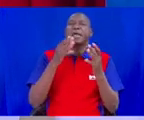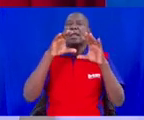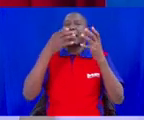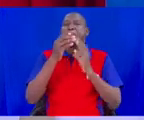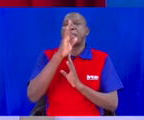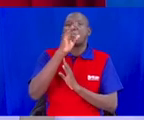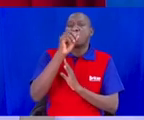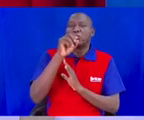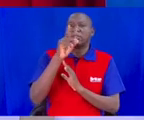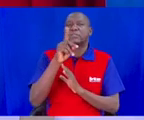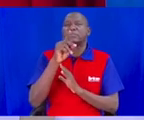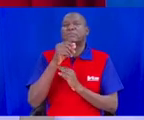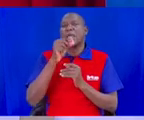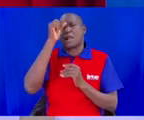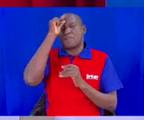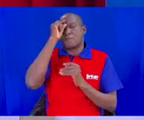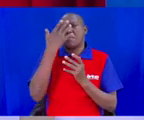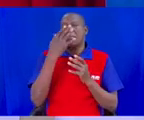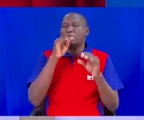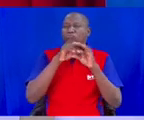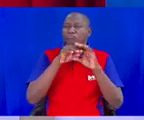government paper, we ensure that